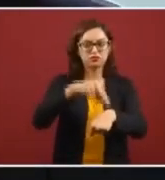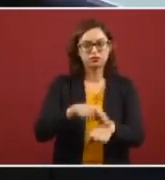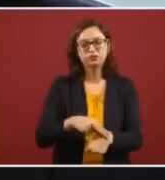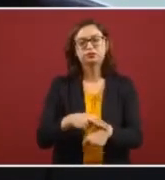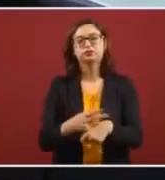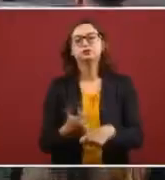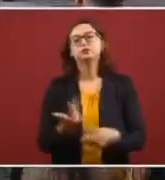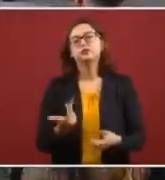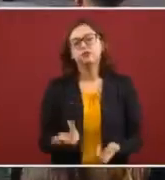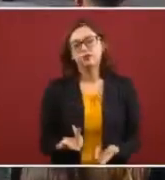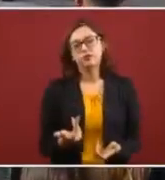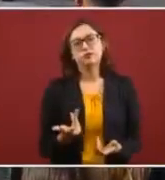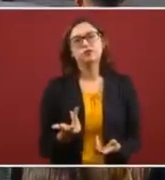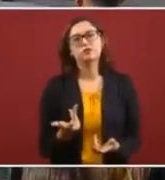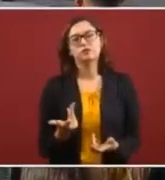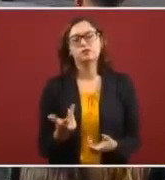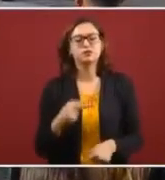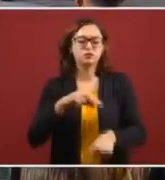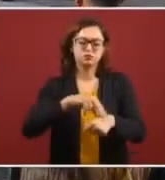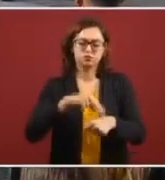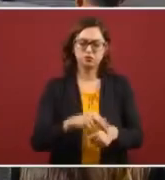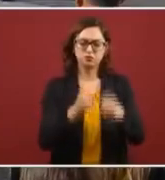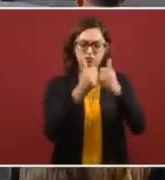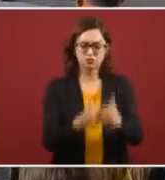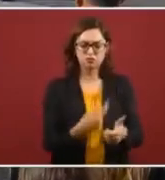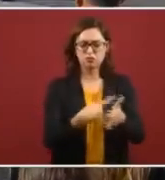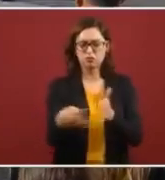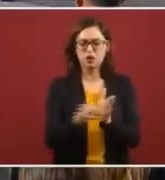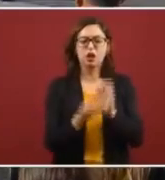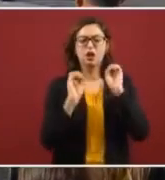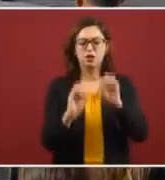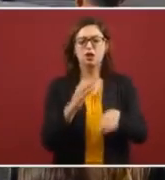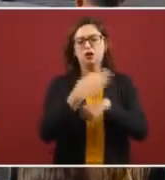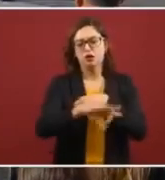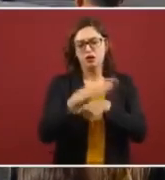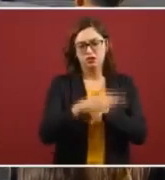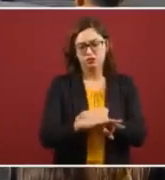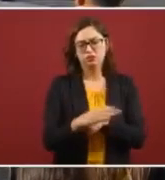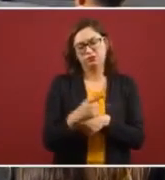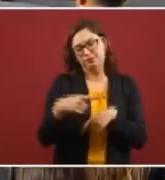so that they can train people that speak the language in each rural area.